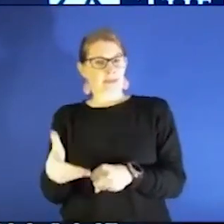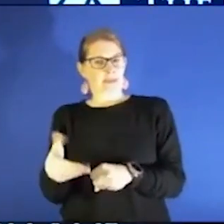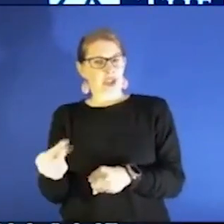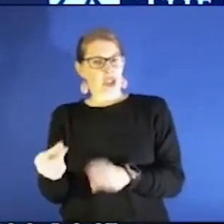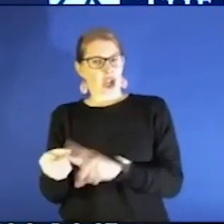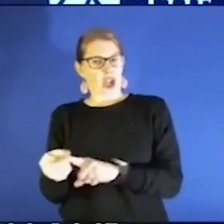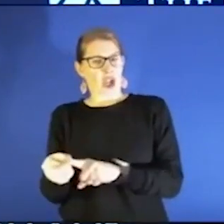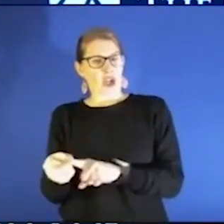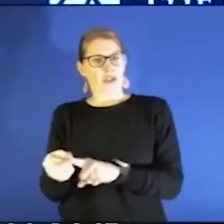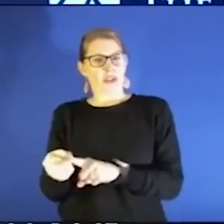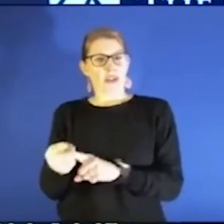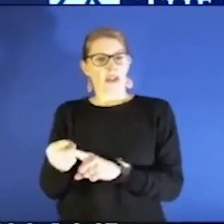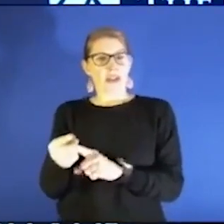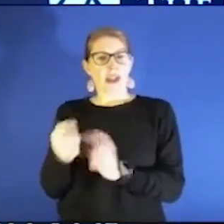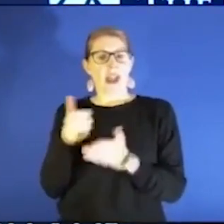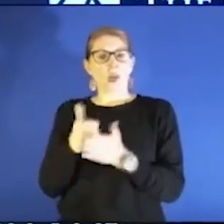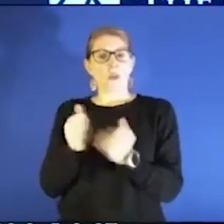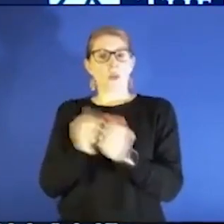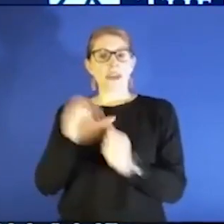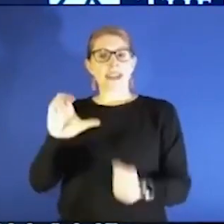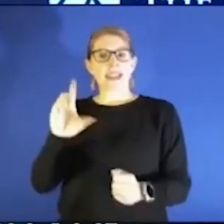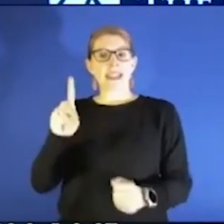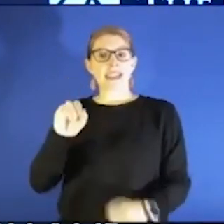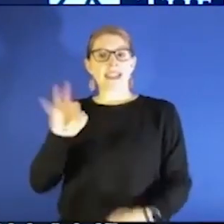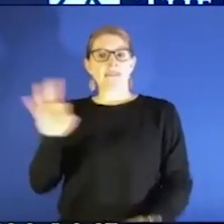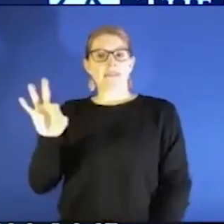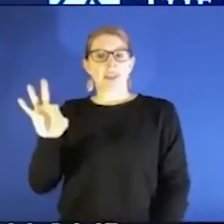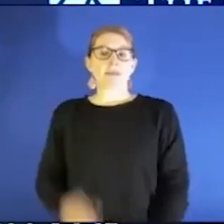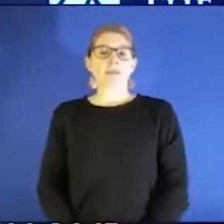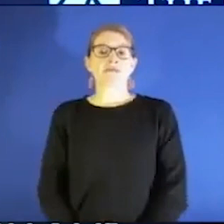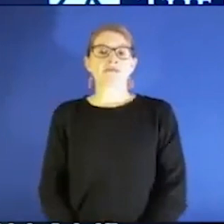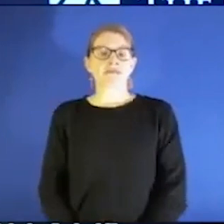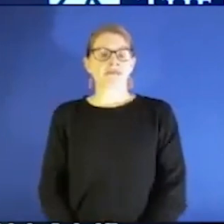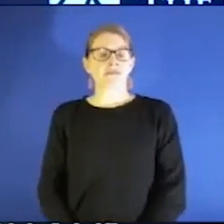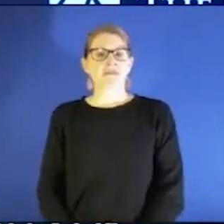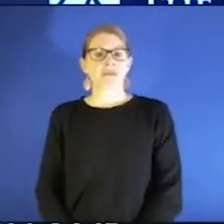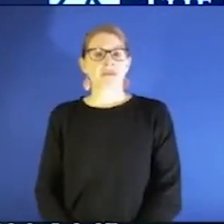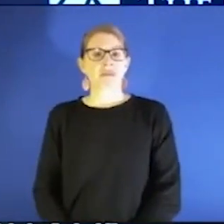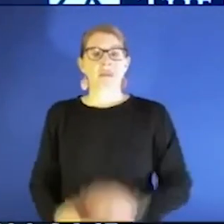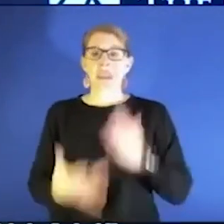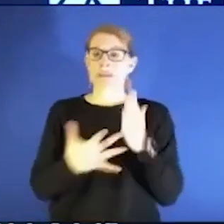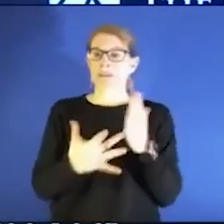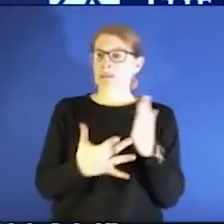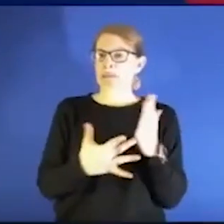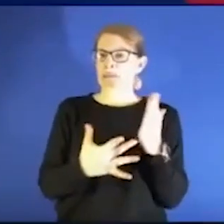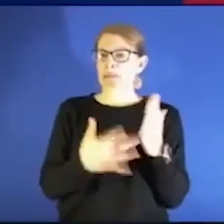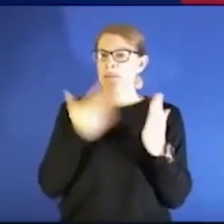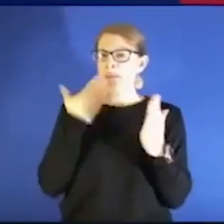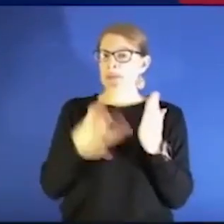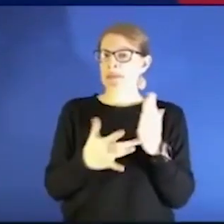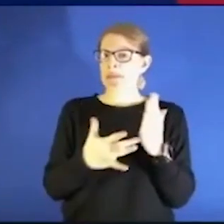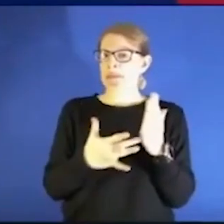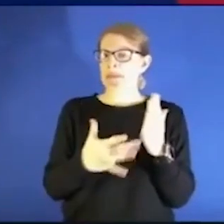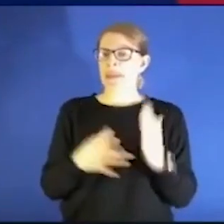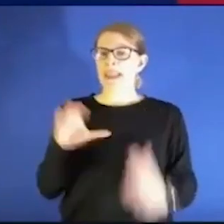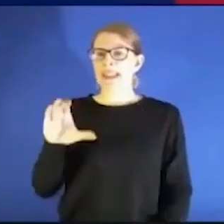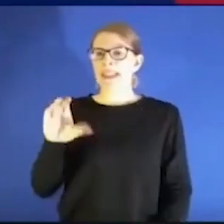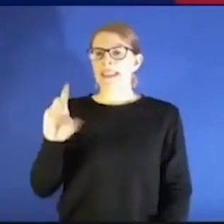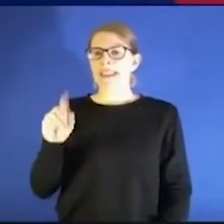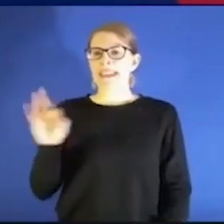C. diff, but I have not heard of that. I don't know if it's technology. And what is C. diff, Amanda, for our